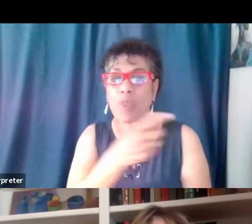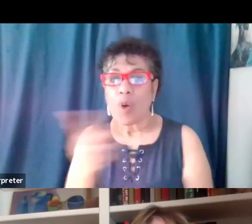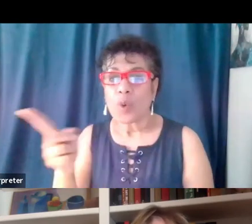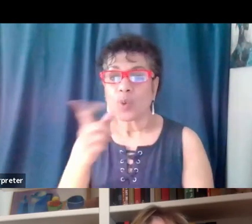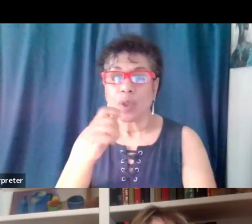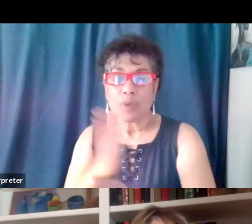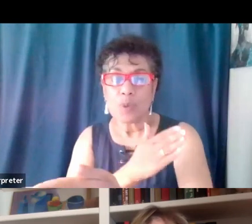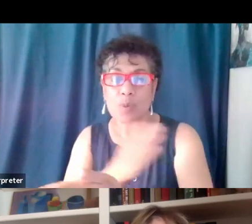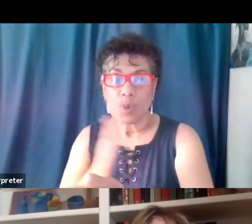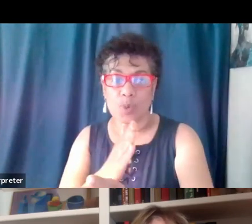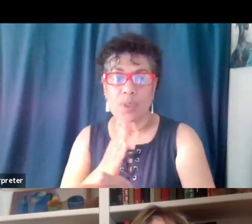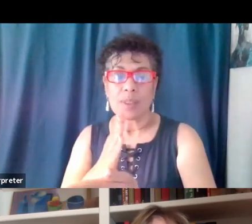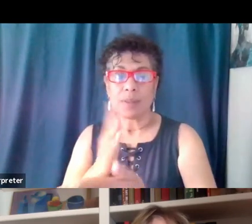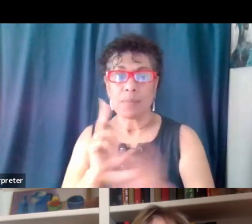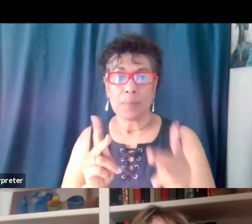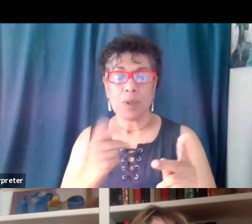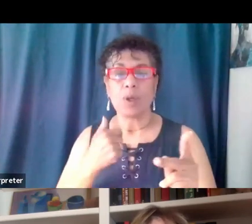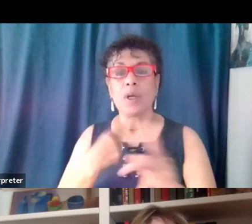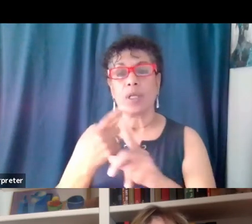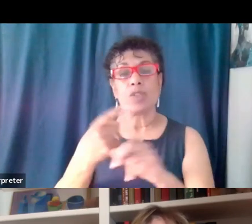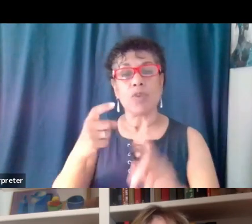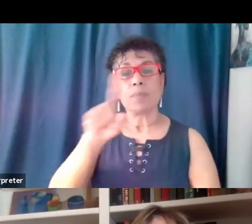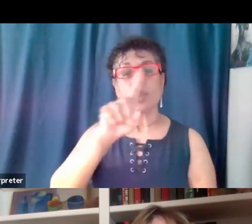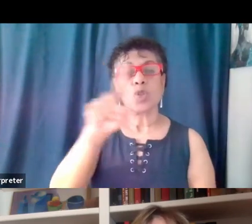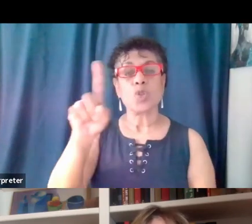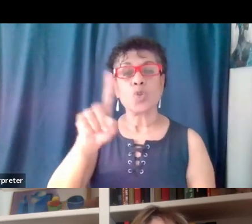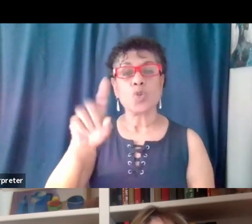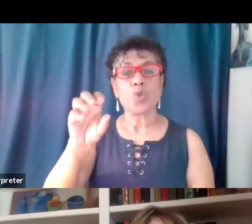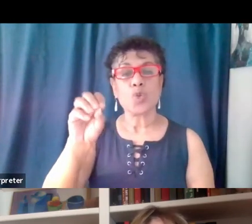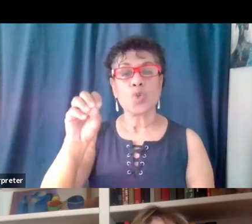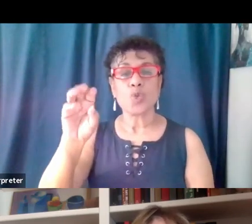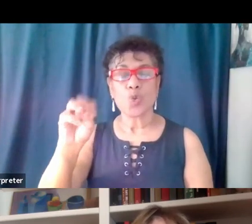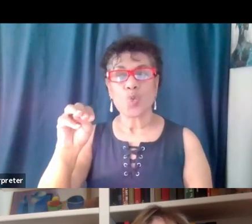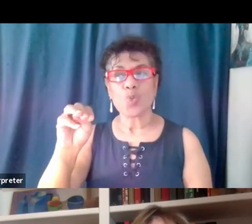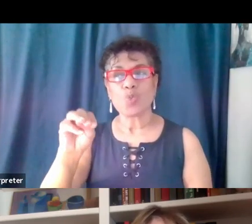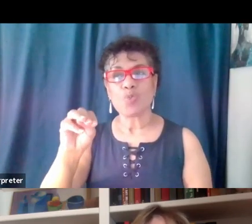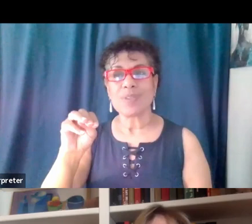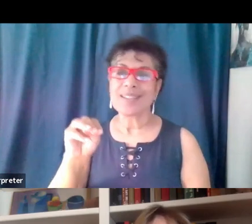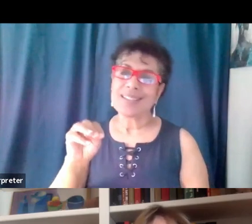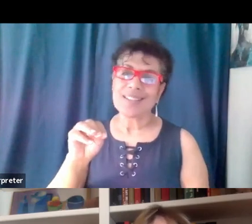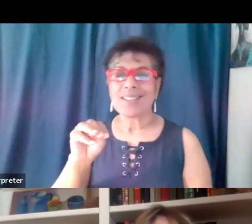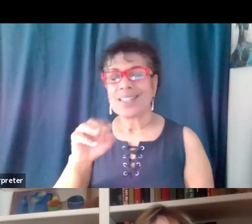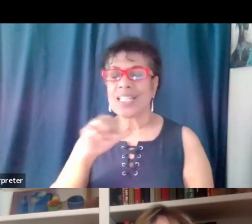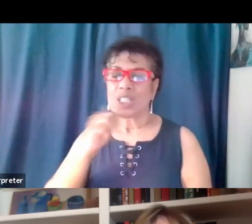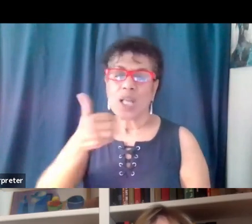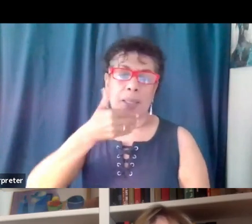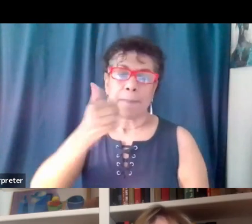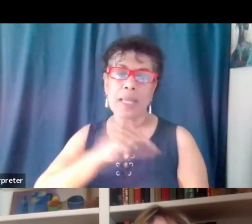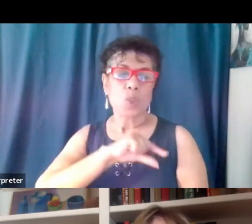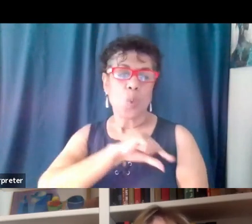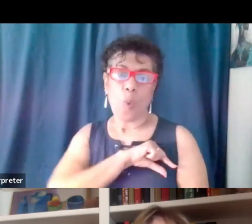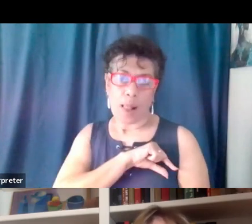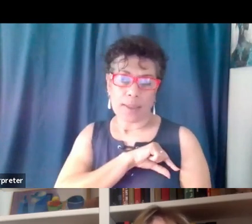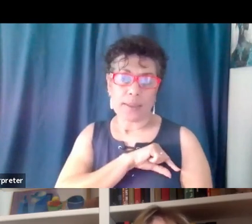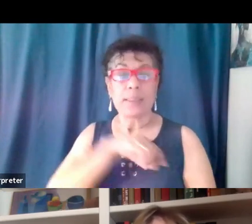are sharing music over the Zoom, which is never quite as rich as when we have the opportunity to hear